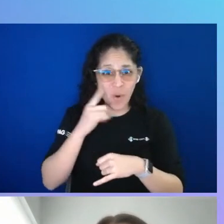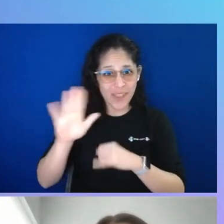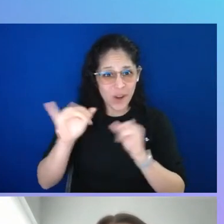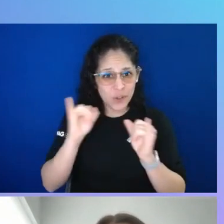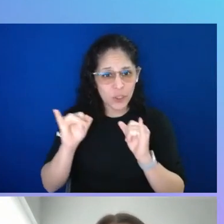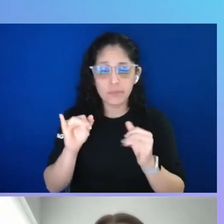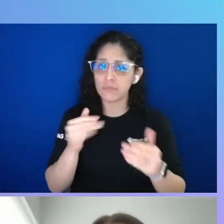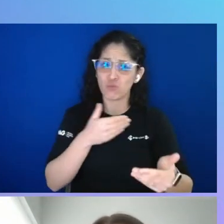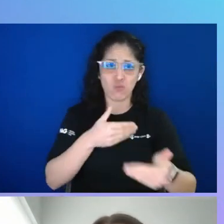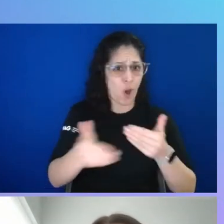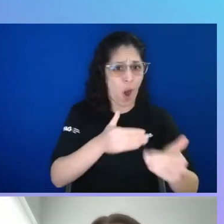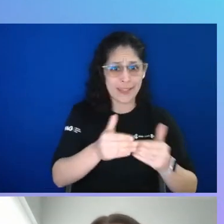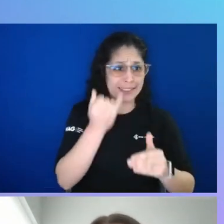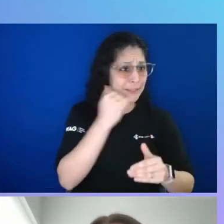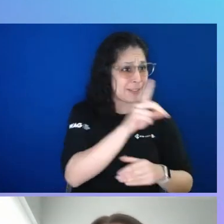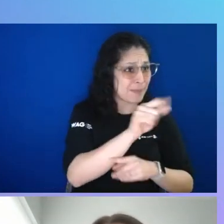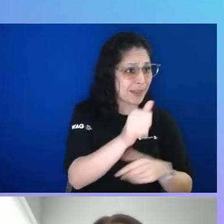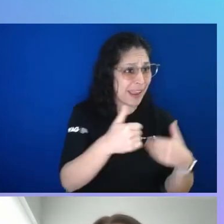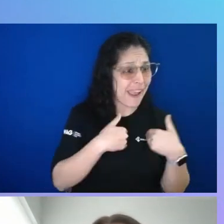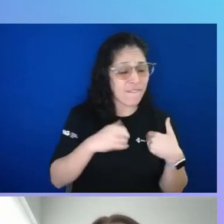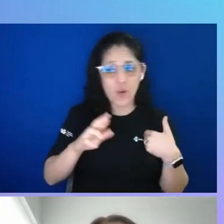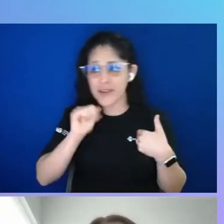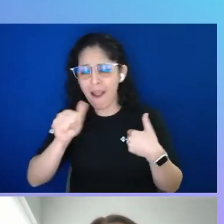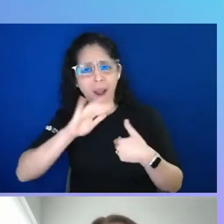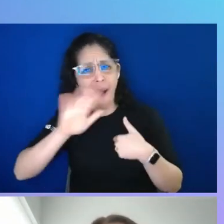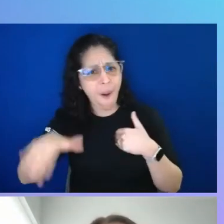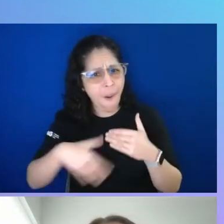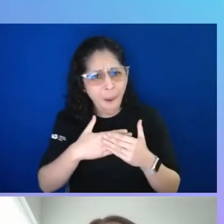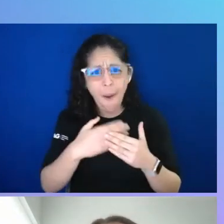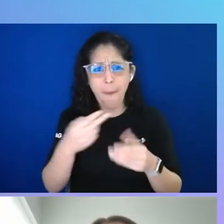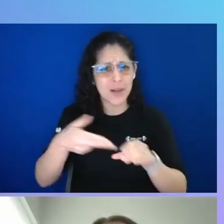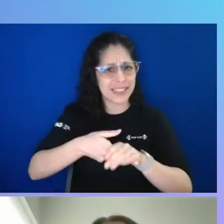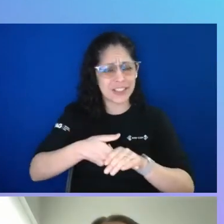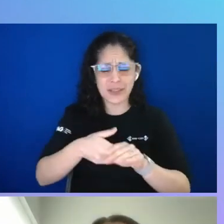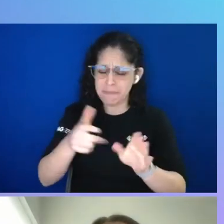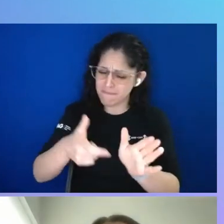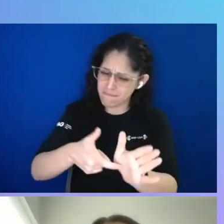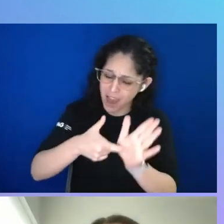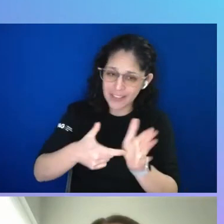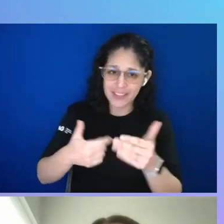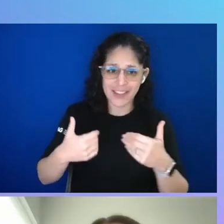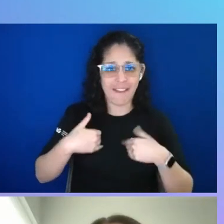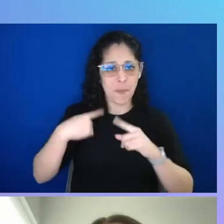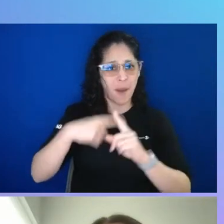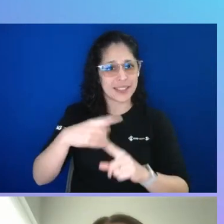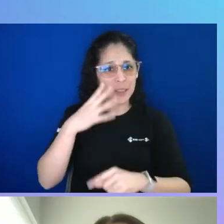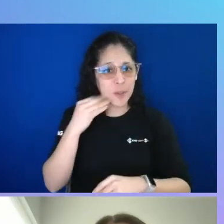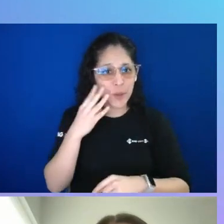all participants should have a very positive experience when they participate in research. So always provide a safe and comfortable